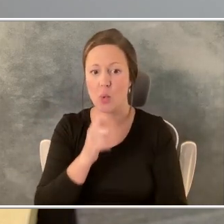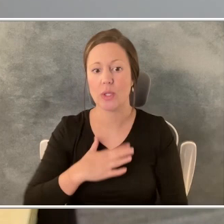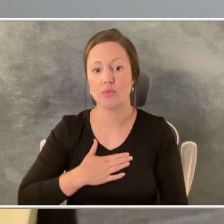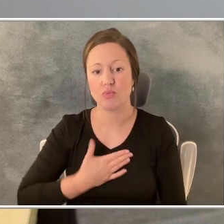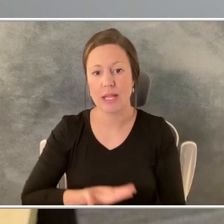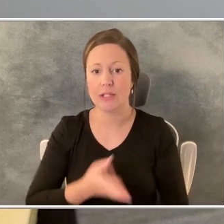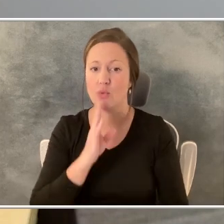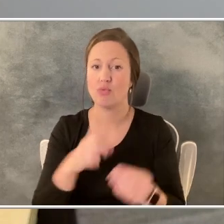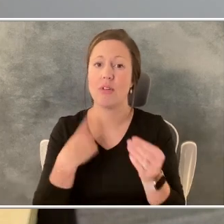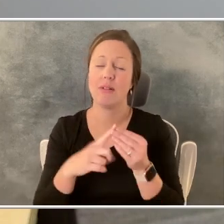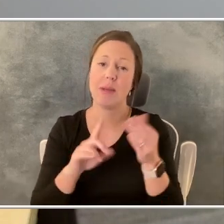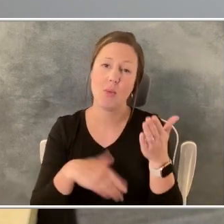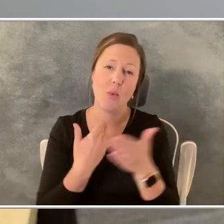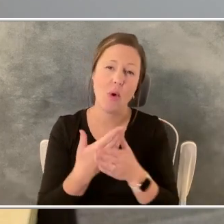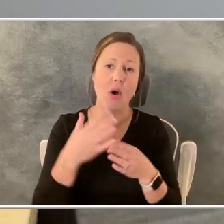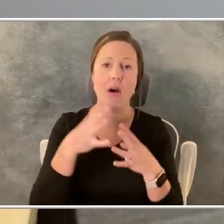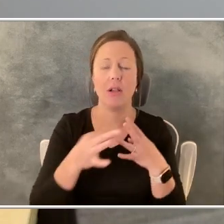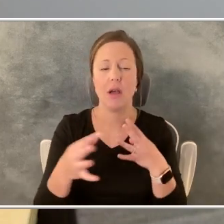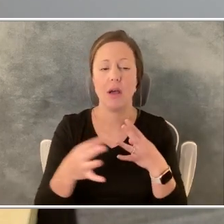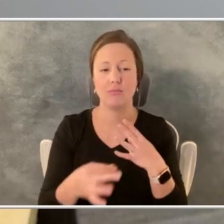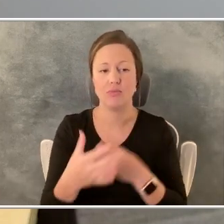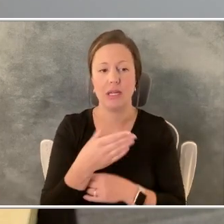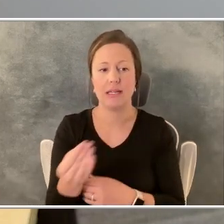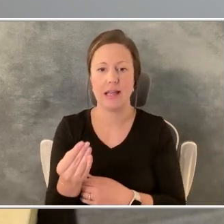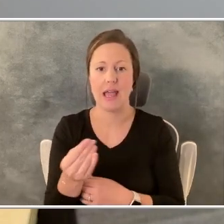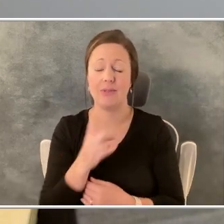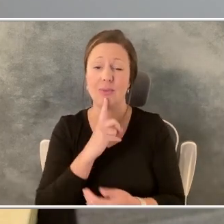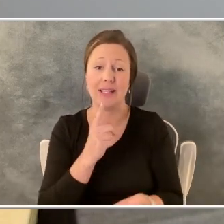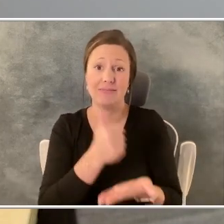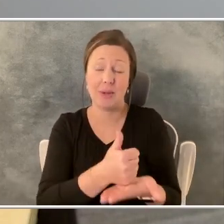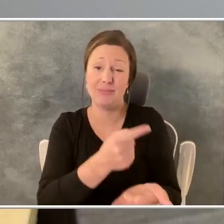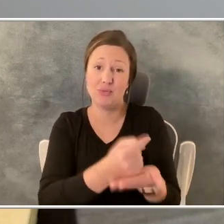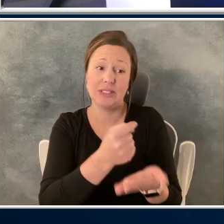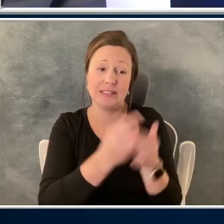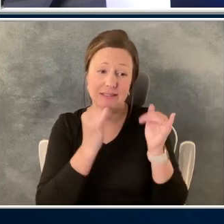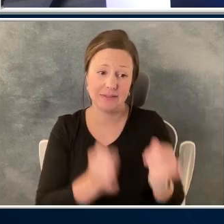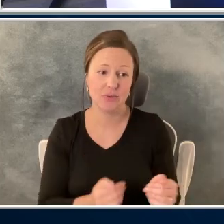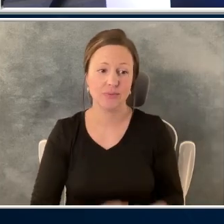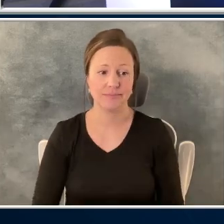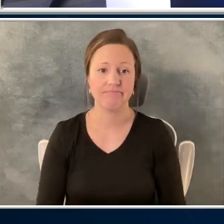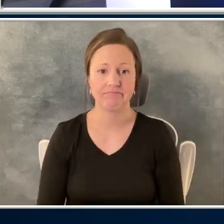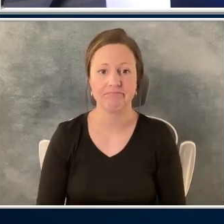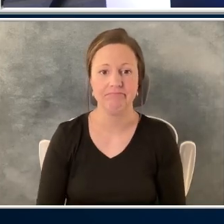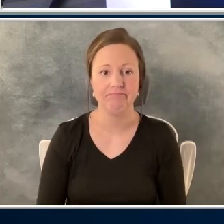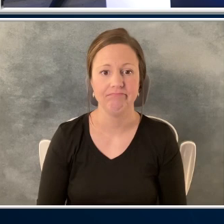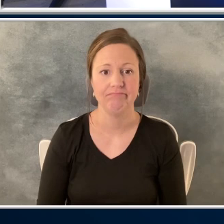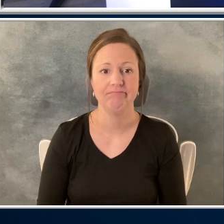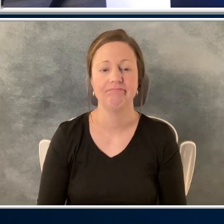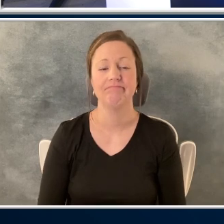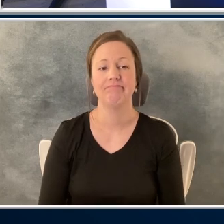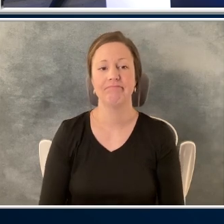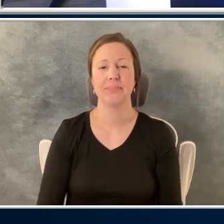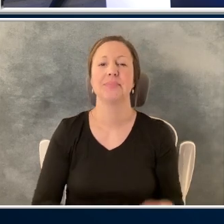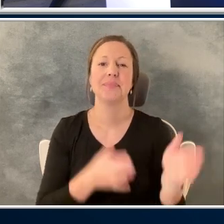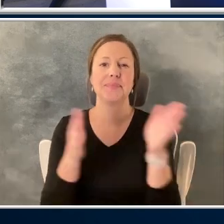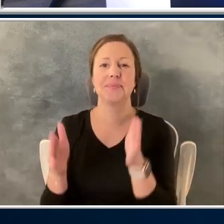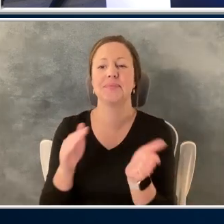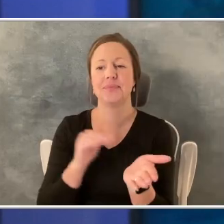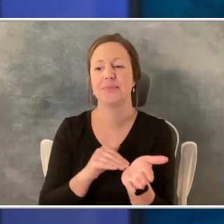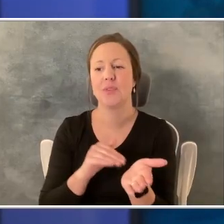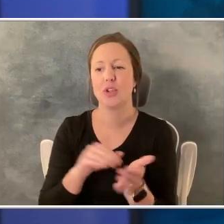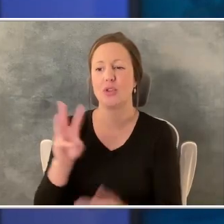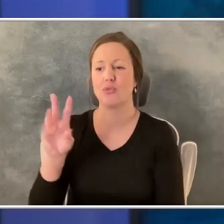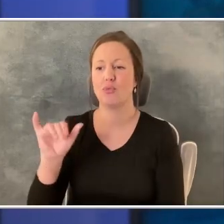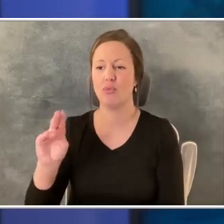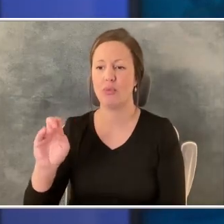about all the options and treat you, individually. Dr. Linsky, what's the big takeaway? I think that we're